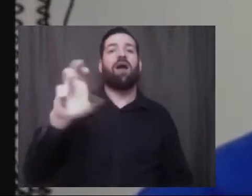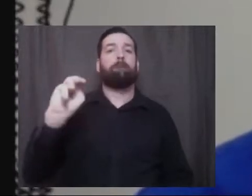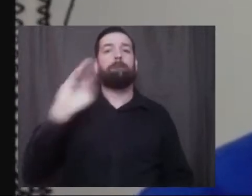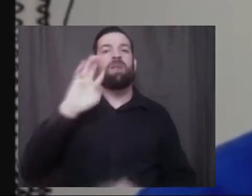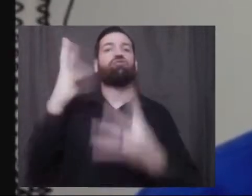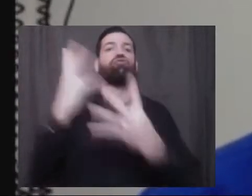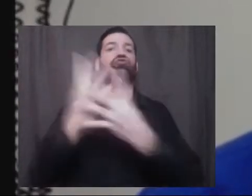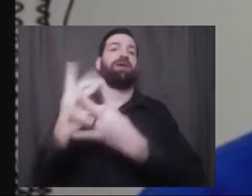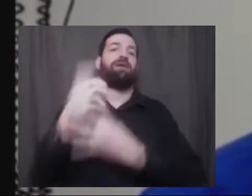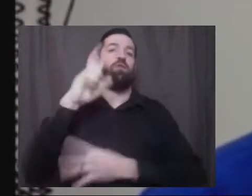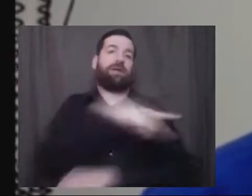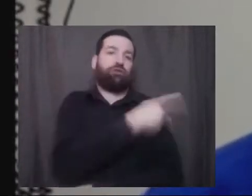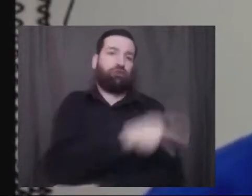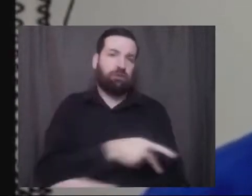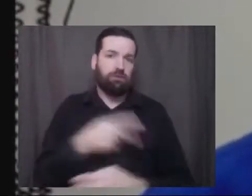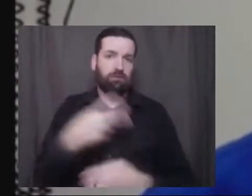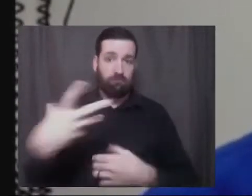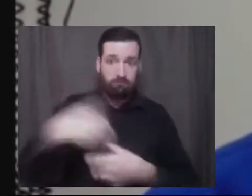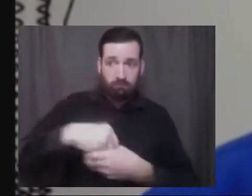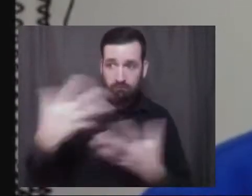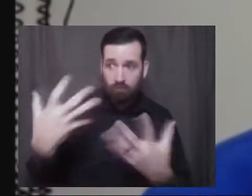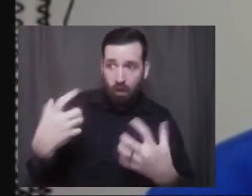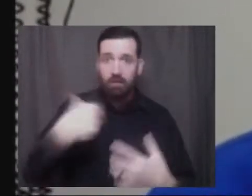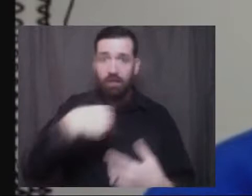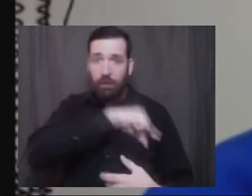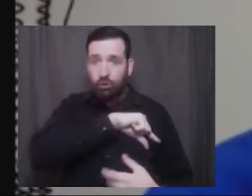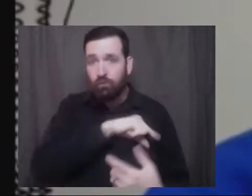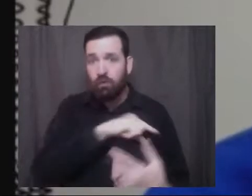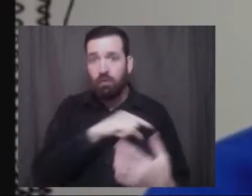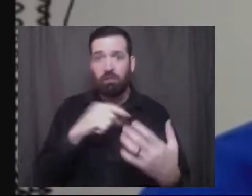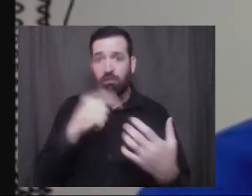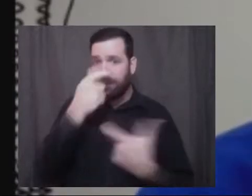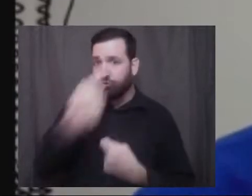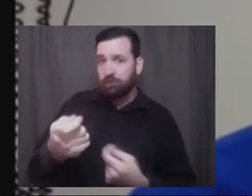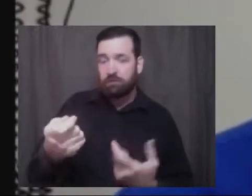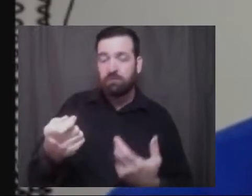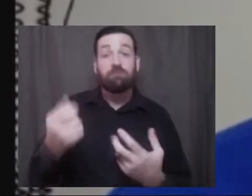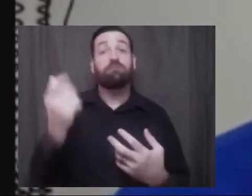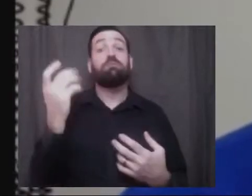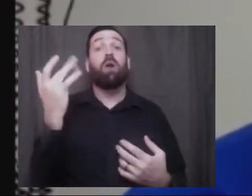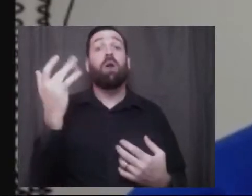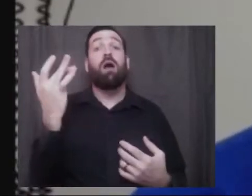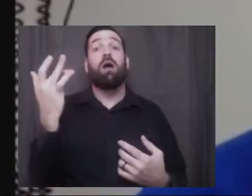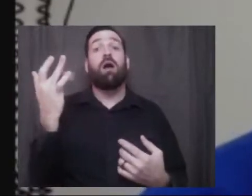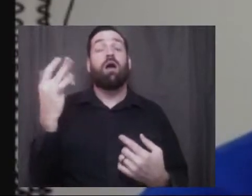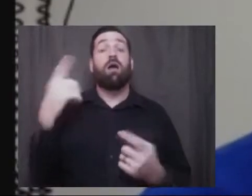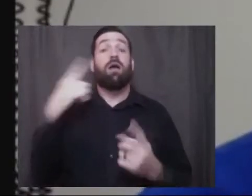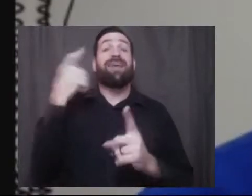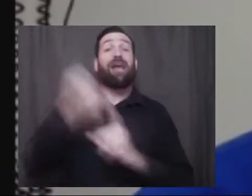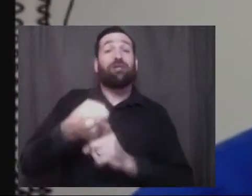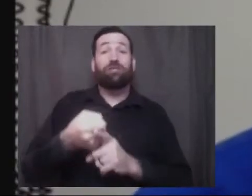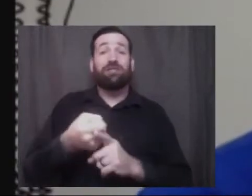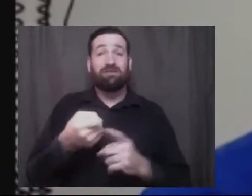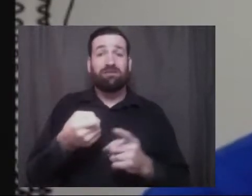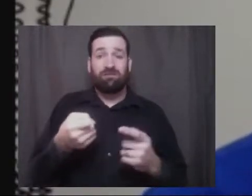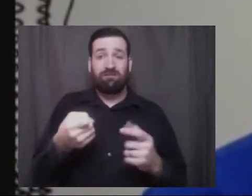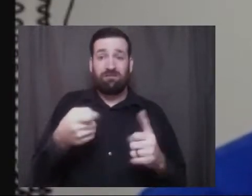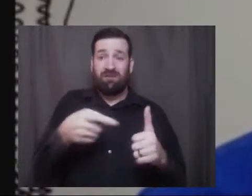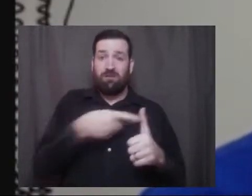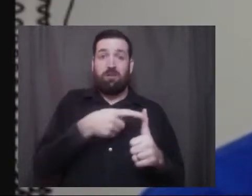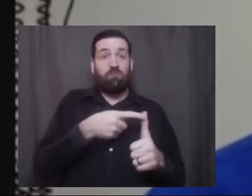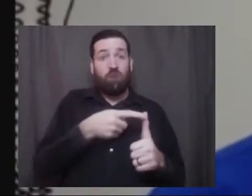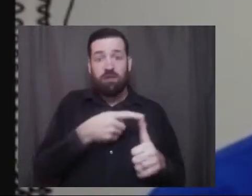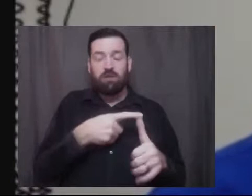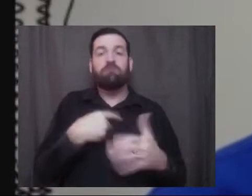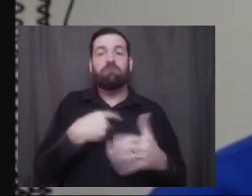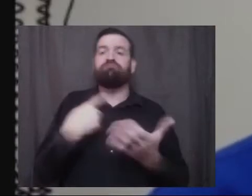they think they may be eligible or interested. And the reason for that is when it comes to concussion, up front, we do talk a lot about